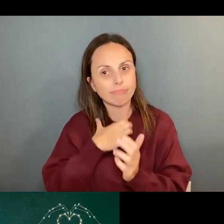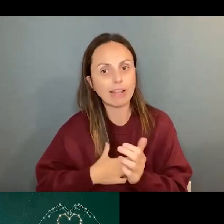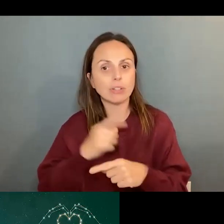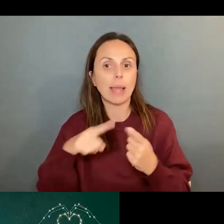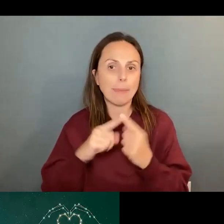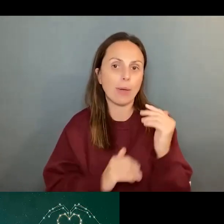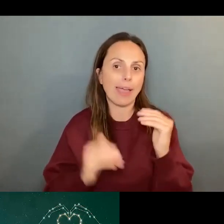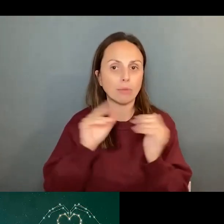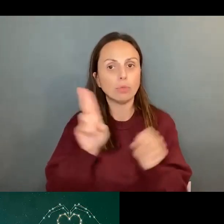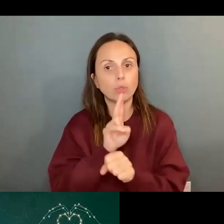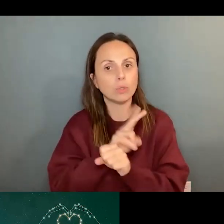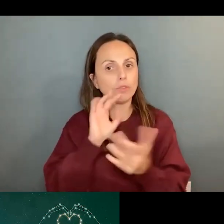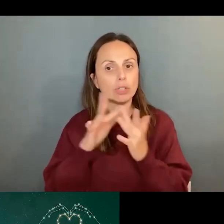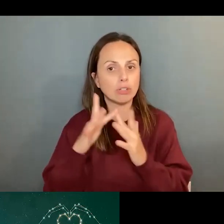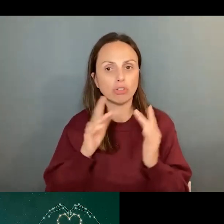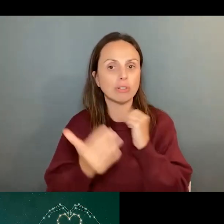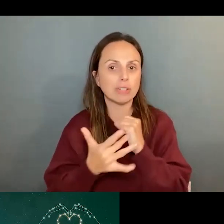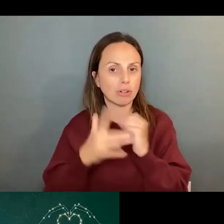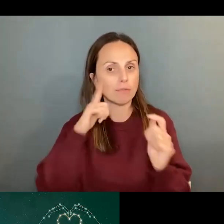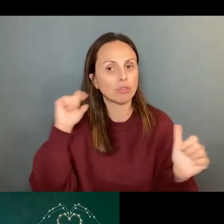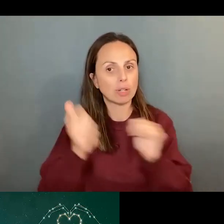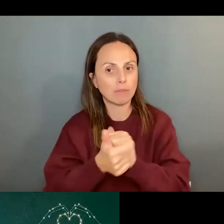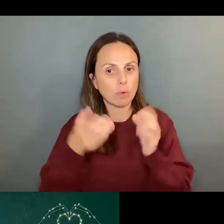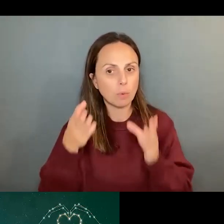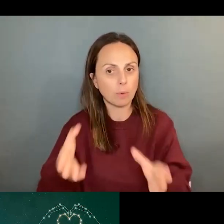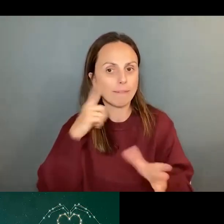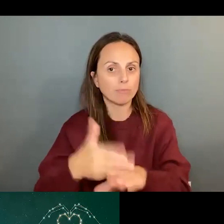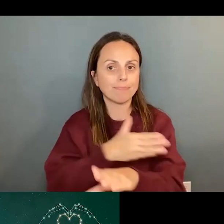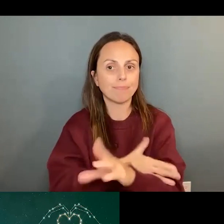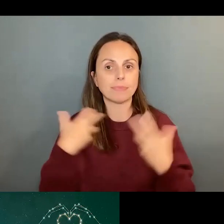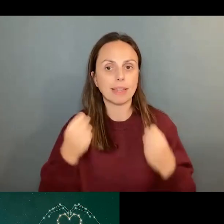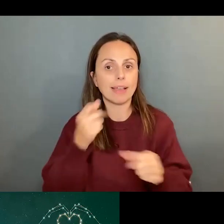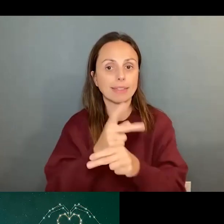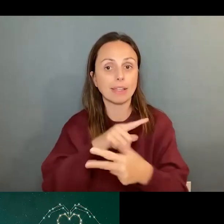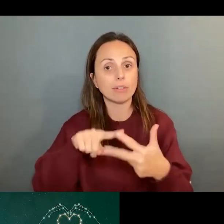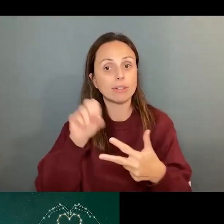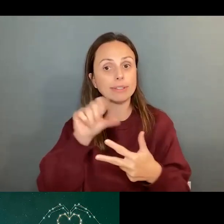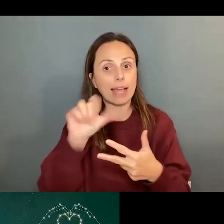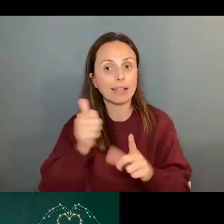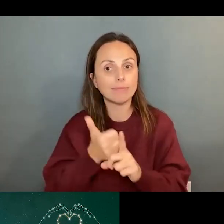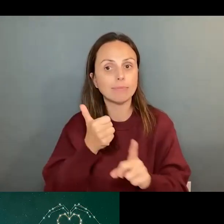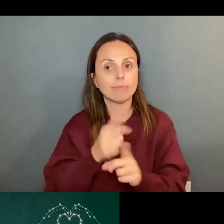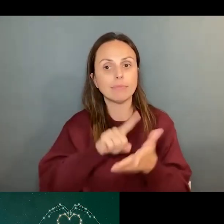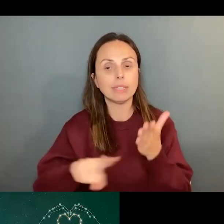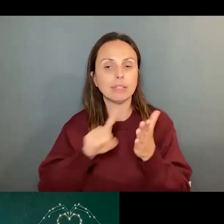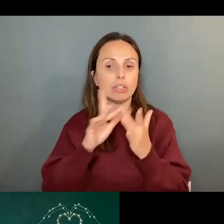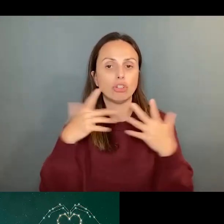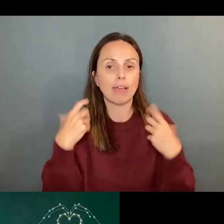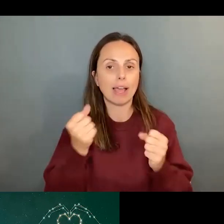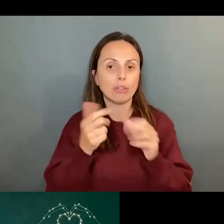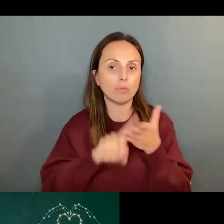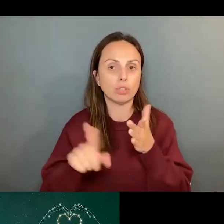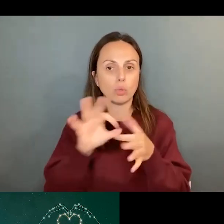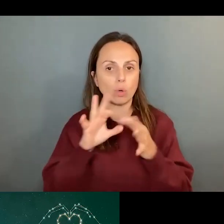use of digital technology as a transformative force in healthcare. Sally is the Digital Health Research Coordinator at